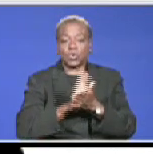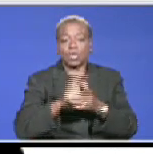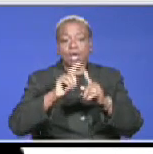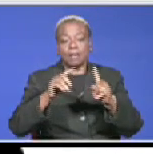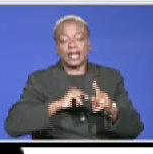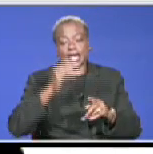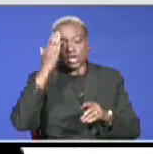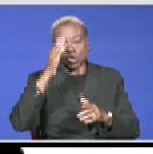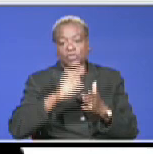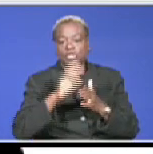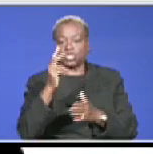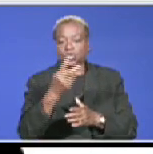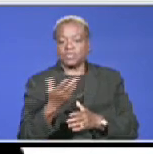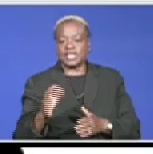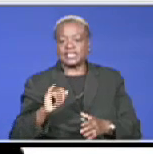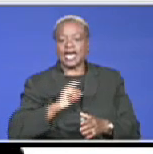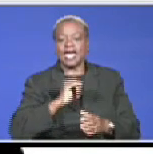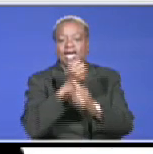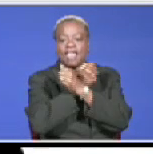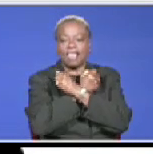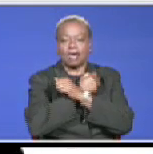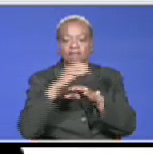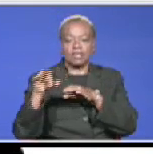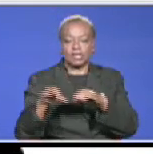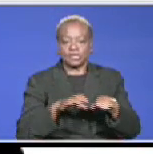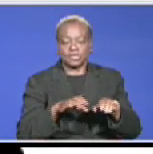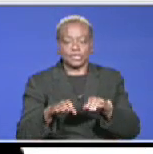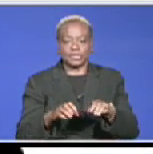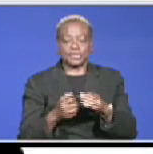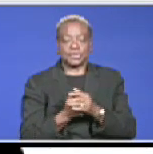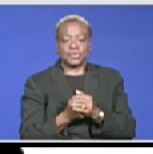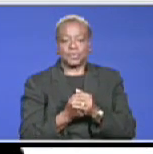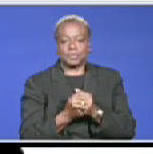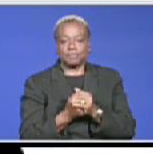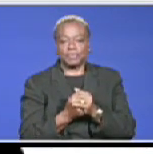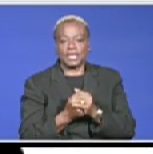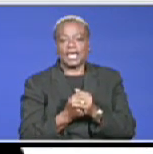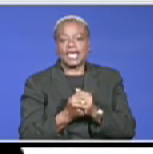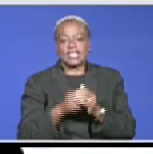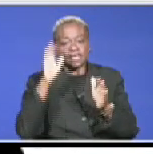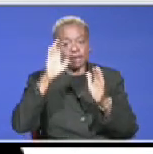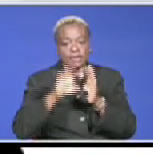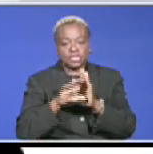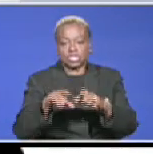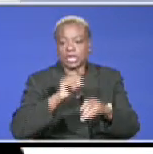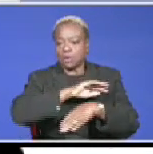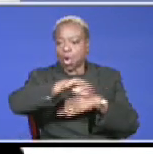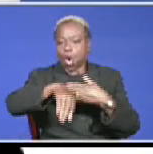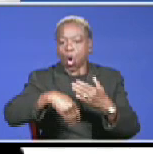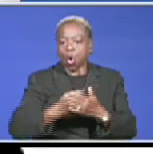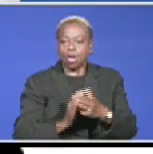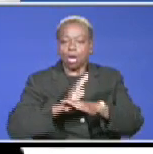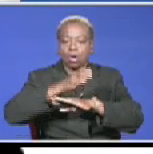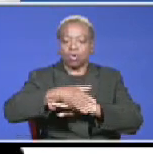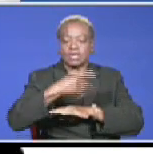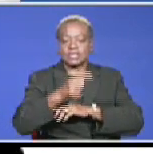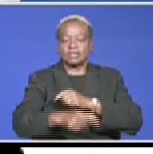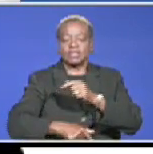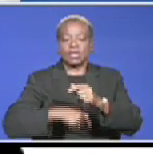together. Musgrove's career thus far has led him all across the globe, also developing a faithful following of